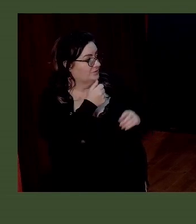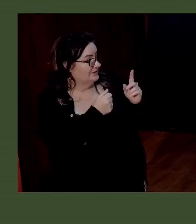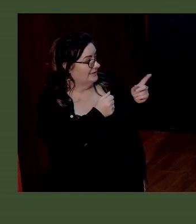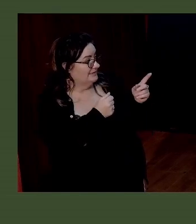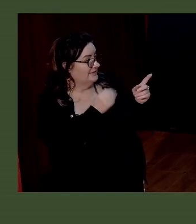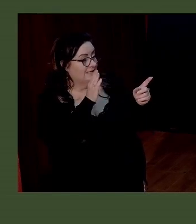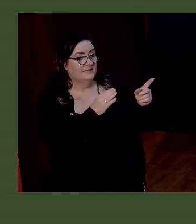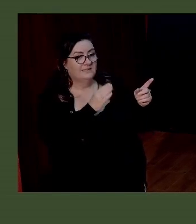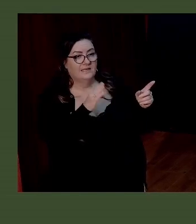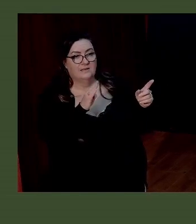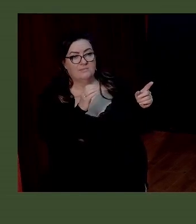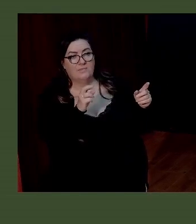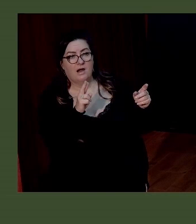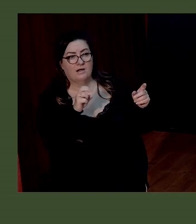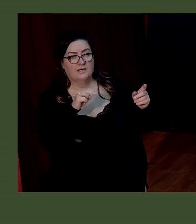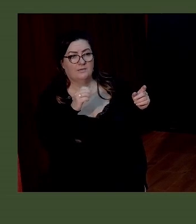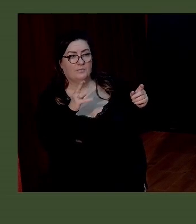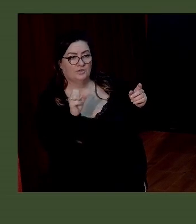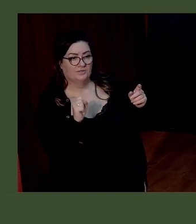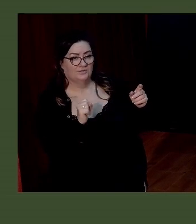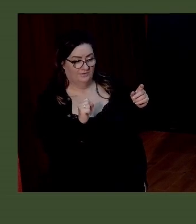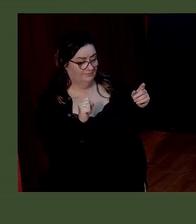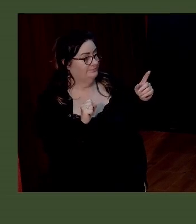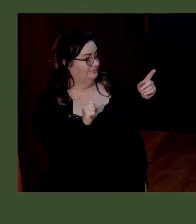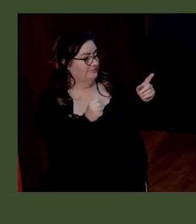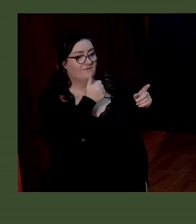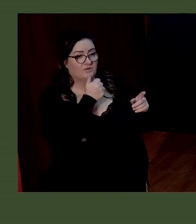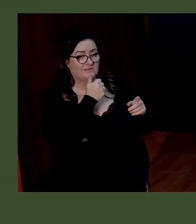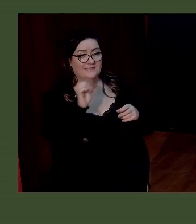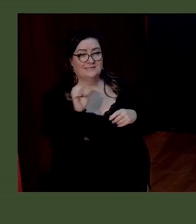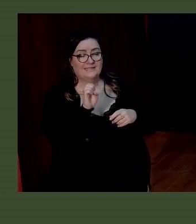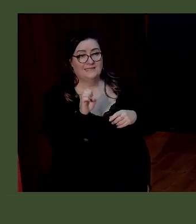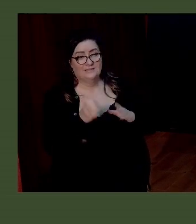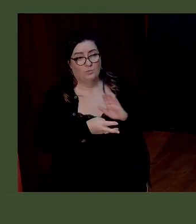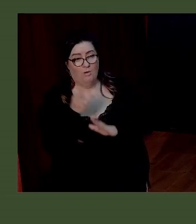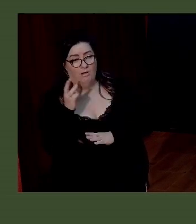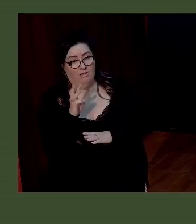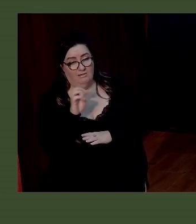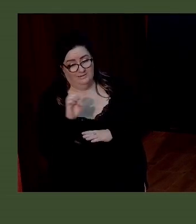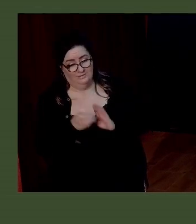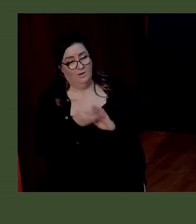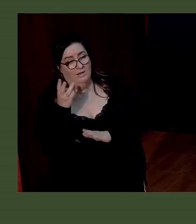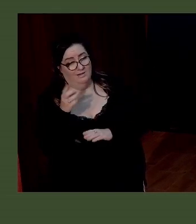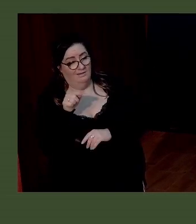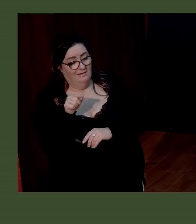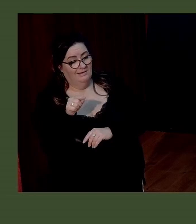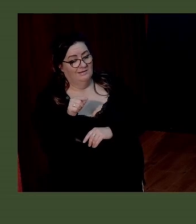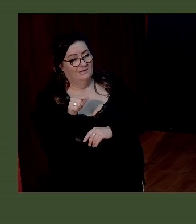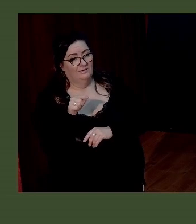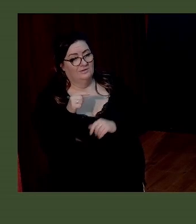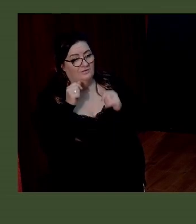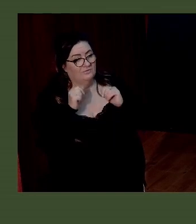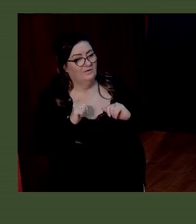this, the St. Barnabas Public Utility Society in East Wall, under the aegis of the Reverend